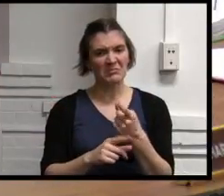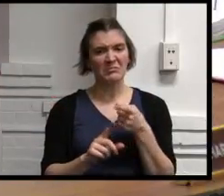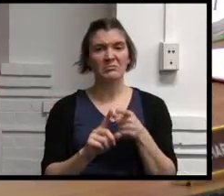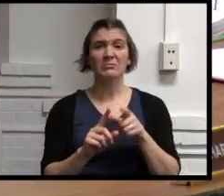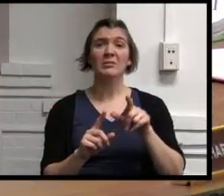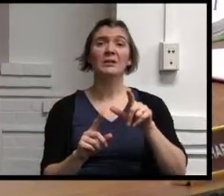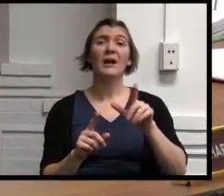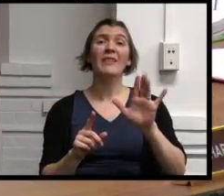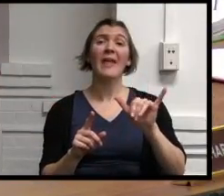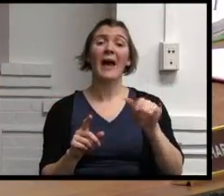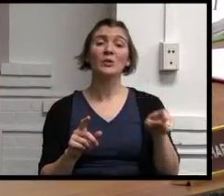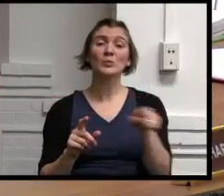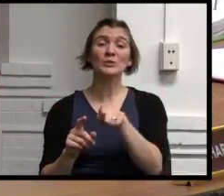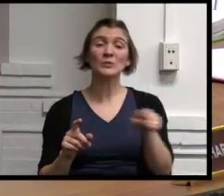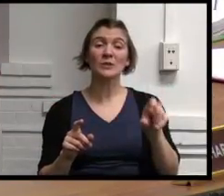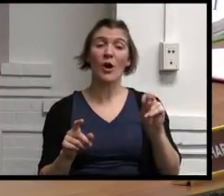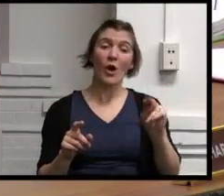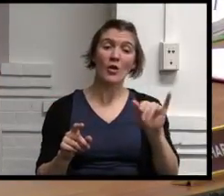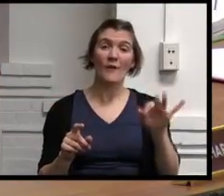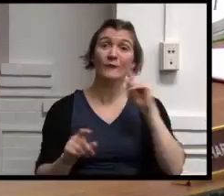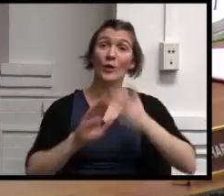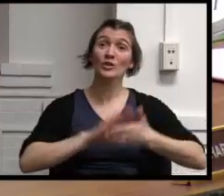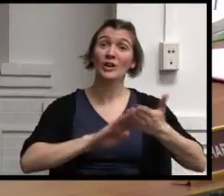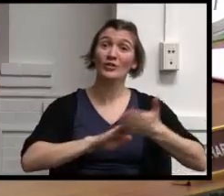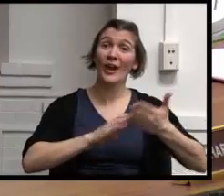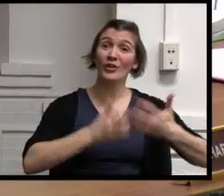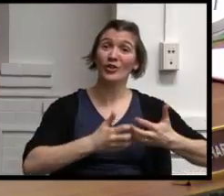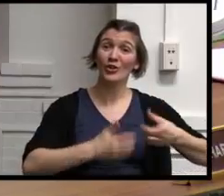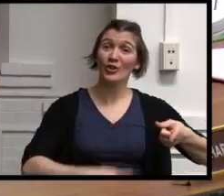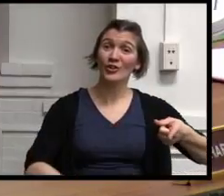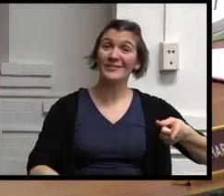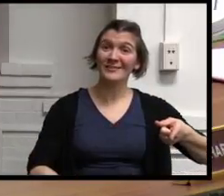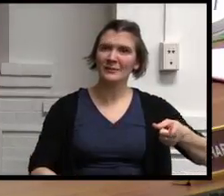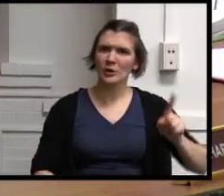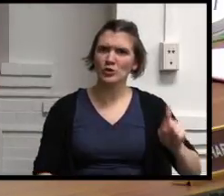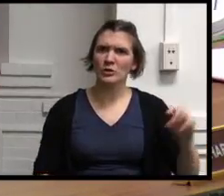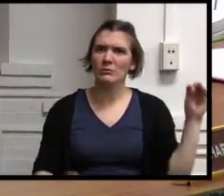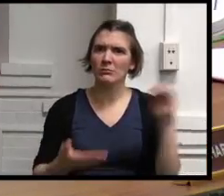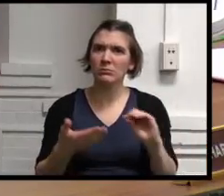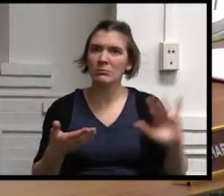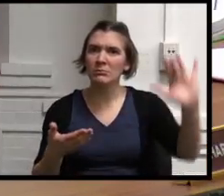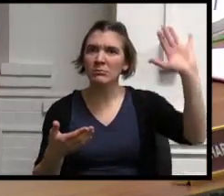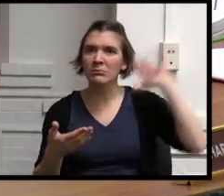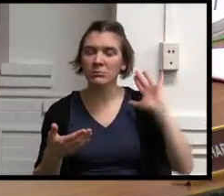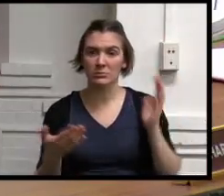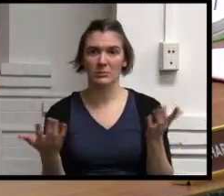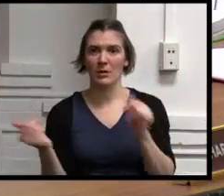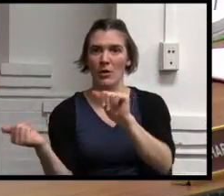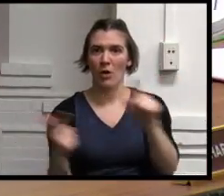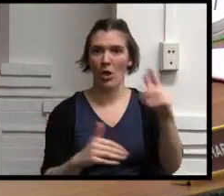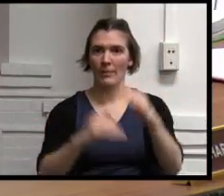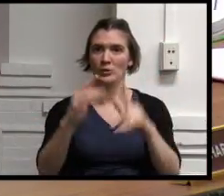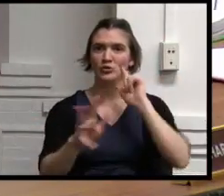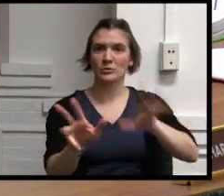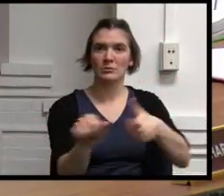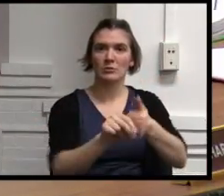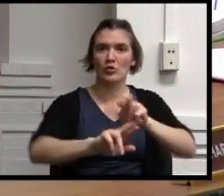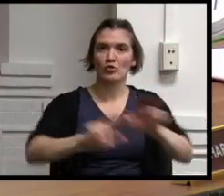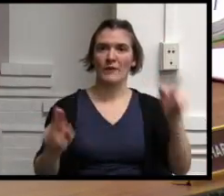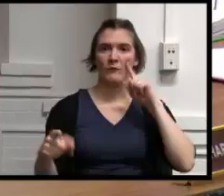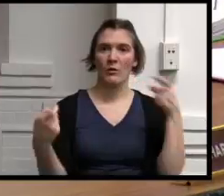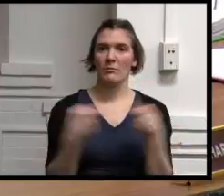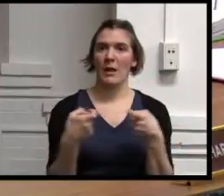the transfer switch for the generator, because I believe that all of the facilities should have backup